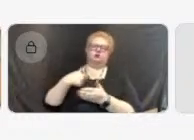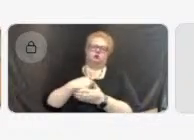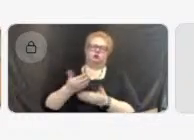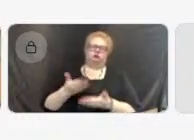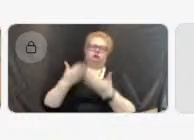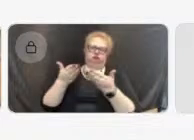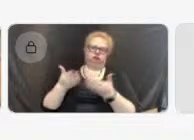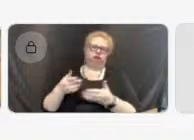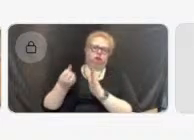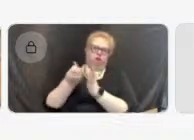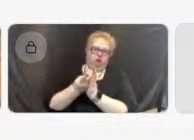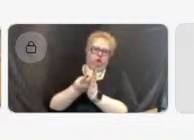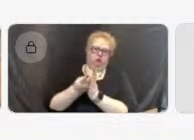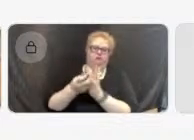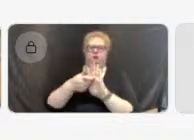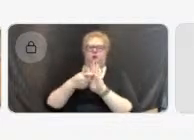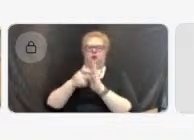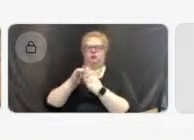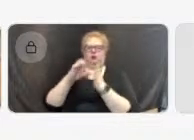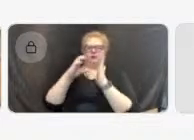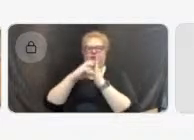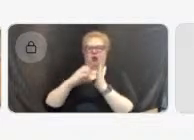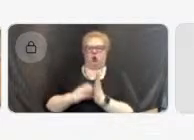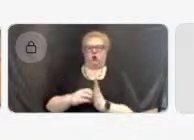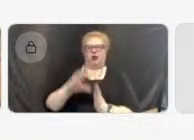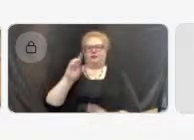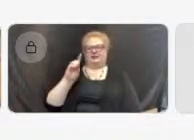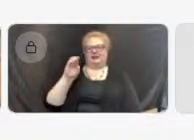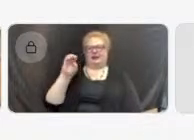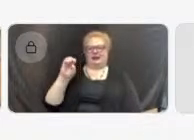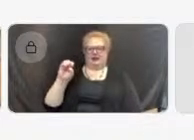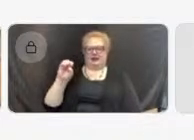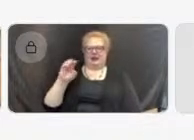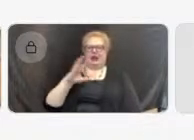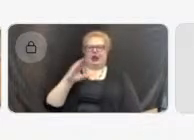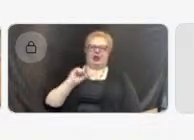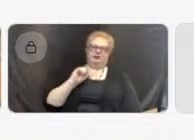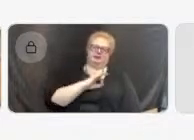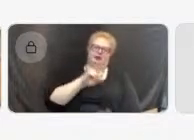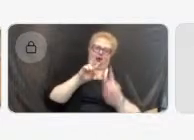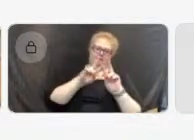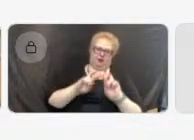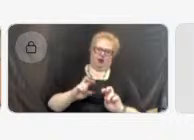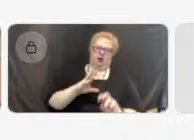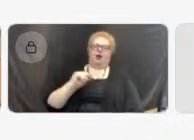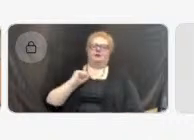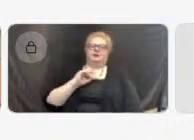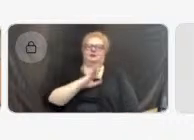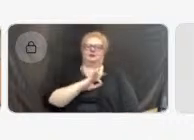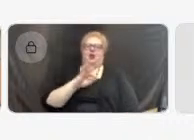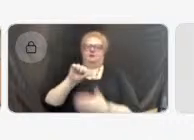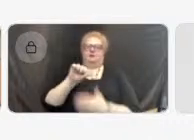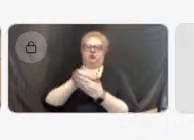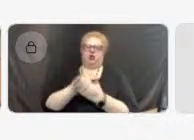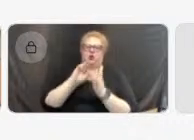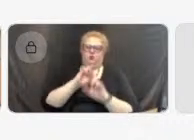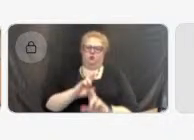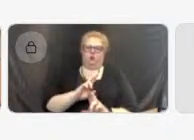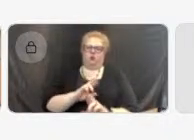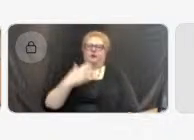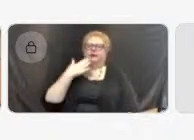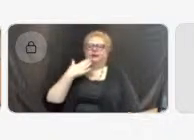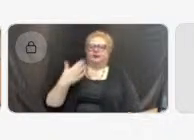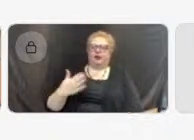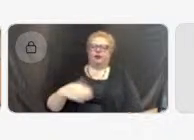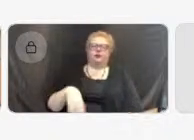comments and conditions outlined in the paragraphs D and E and the staff analysis and the agenda staff report. Thank you. Thank you. Is the